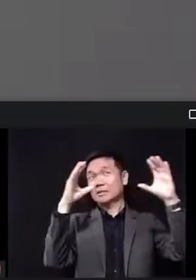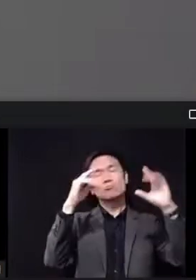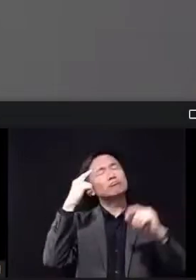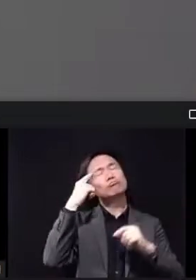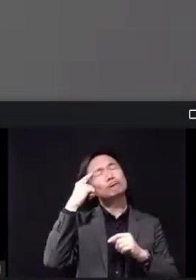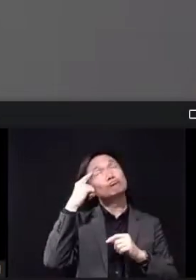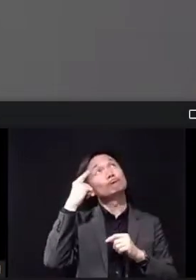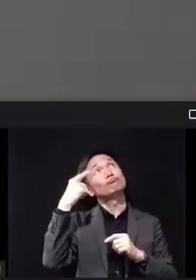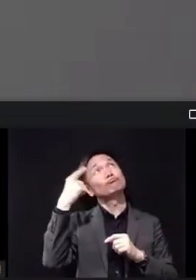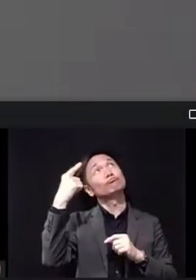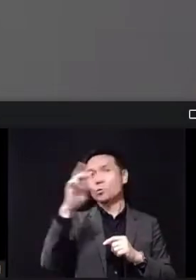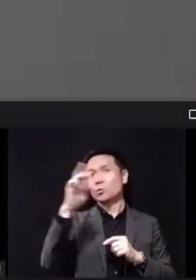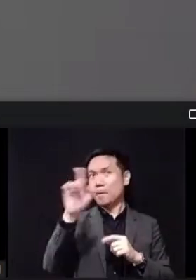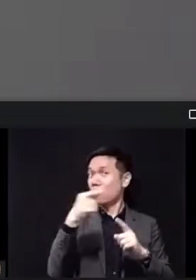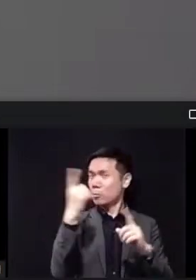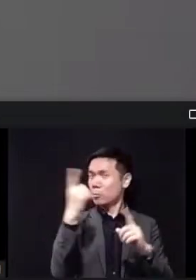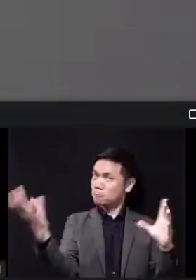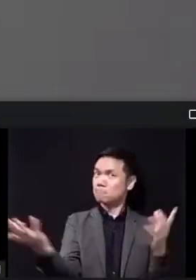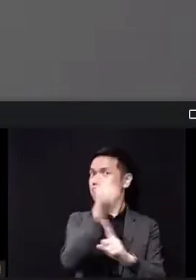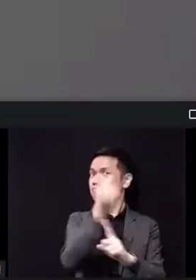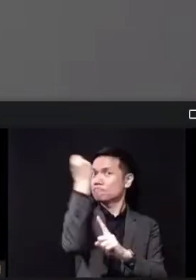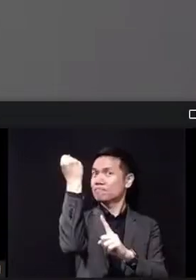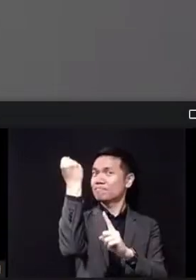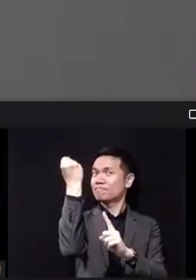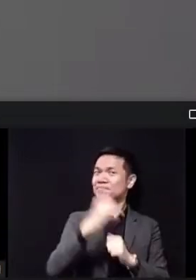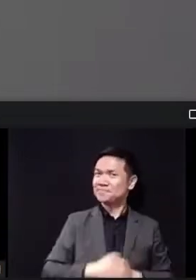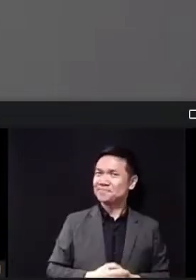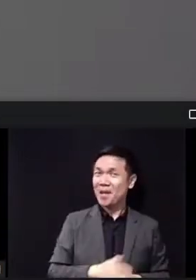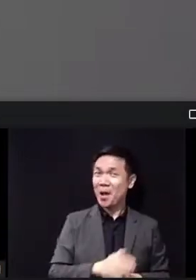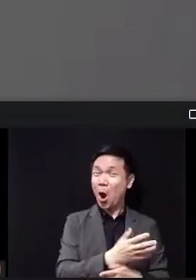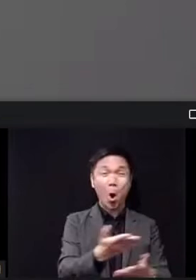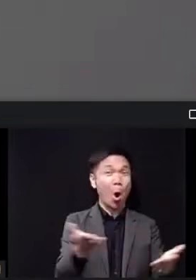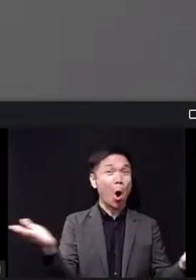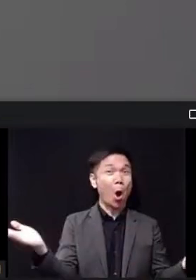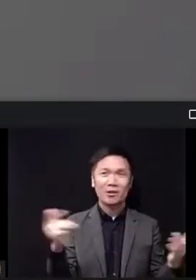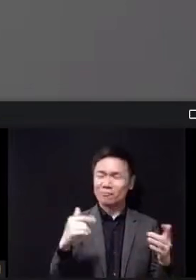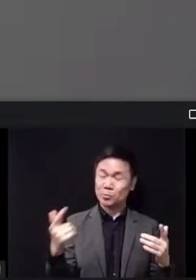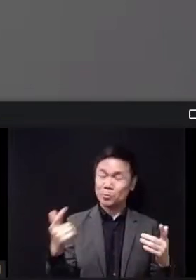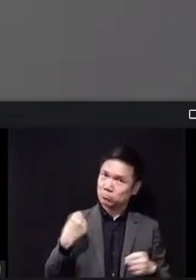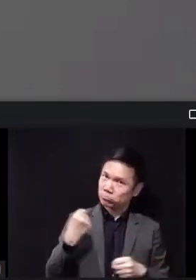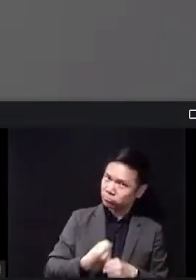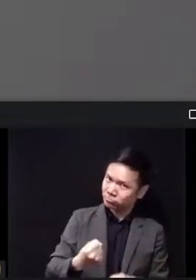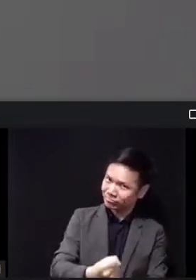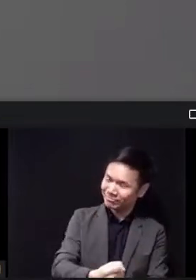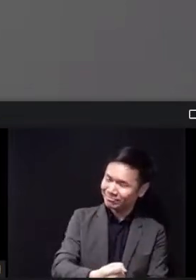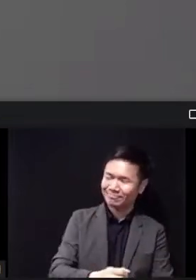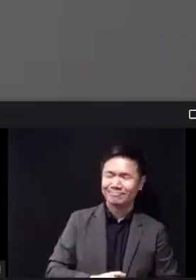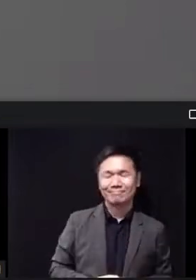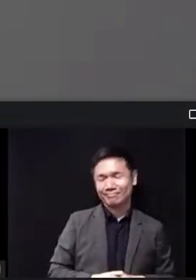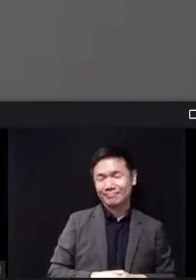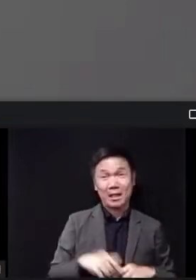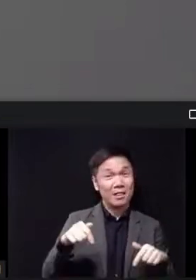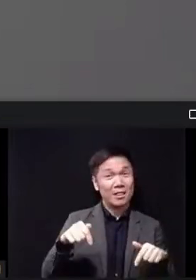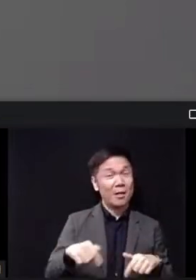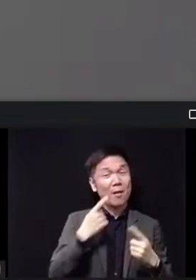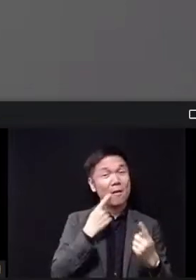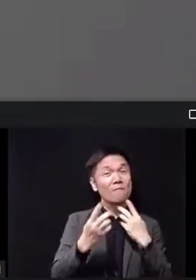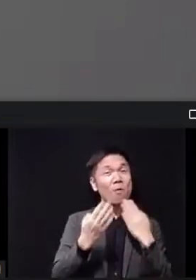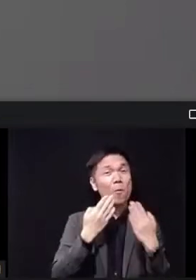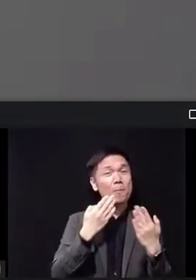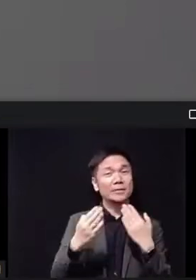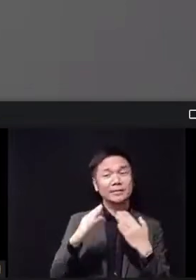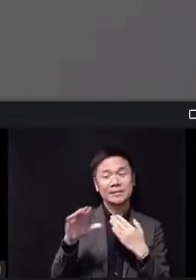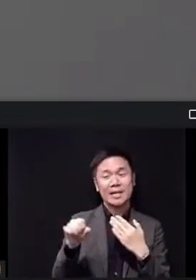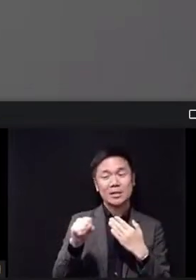dream, but a reality, one that all of you are bringing to life. During the forum with civil